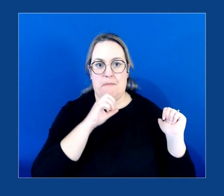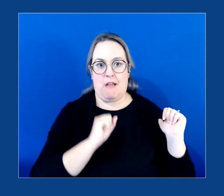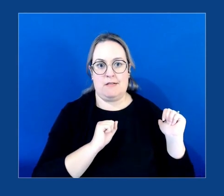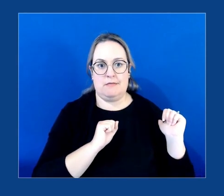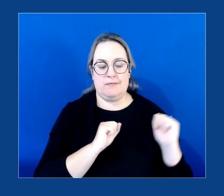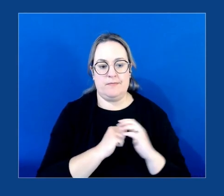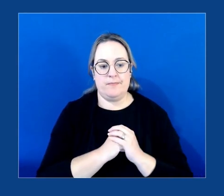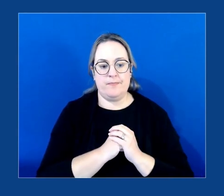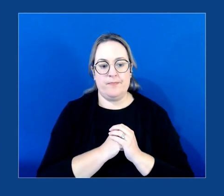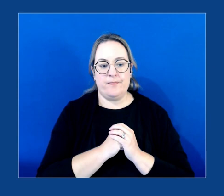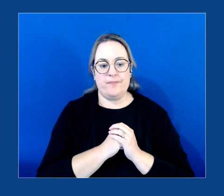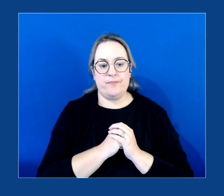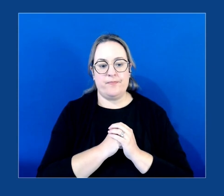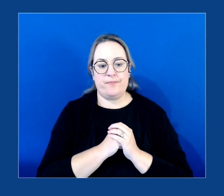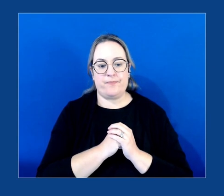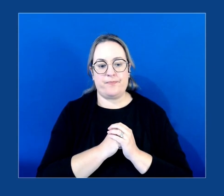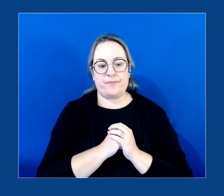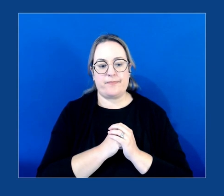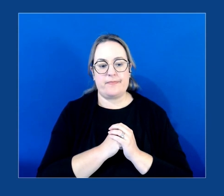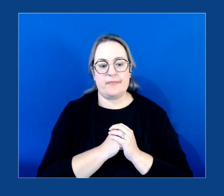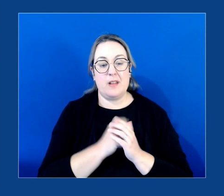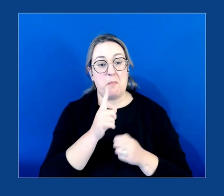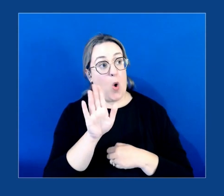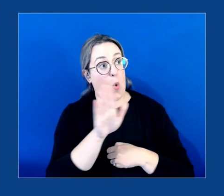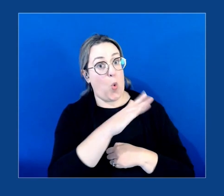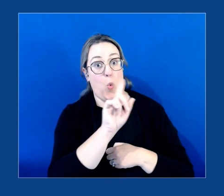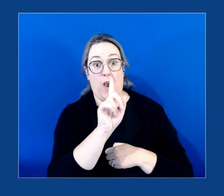in our old bridge society. But they all passed away now.